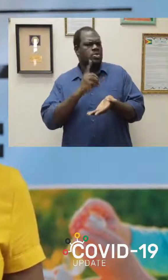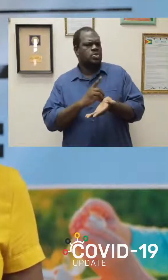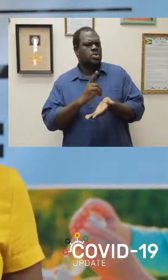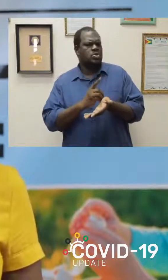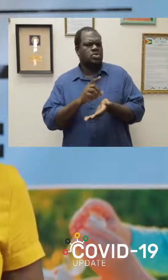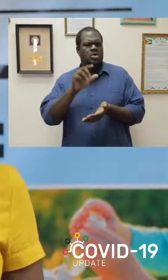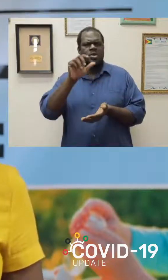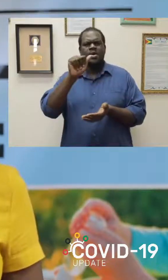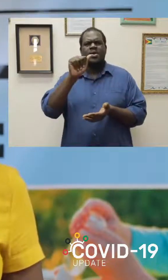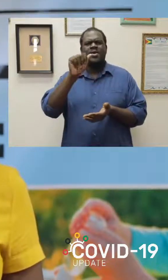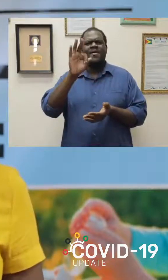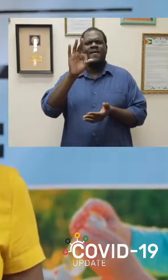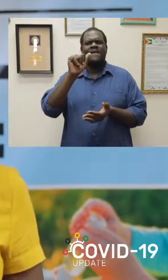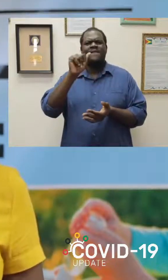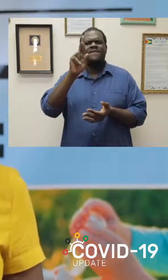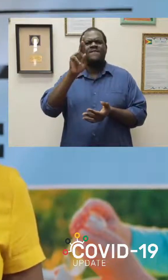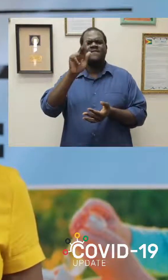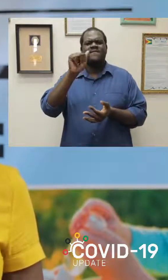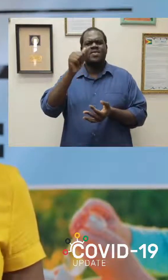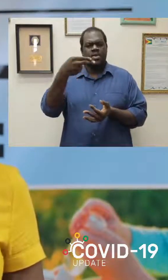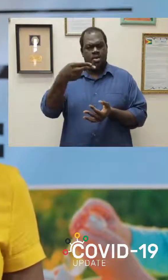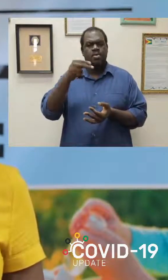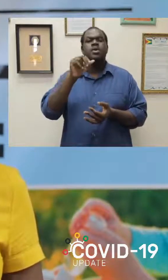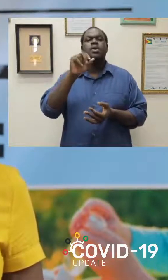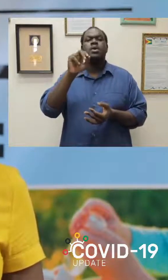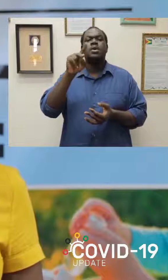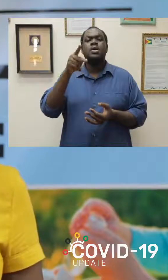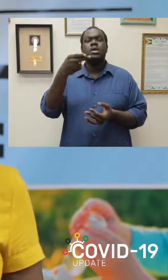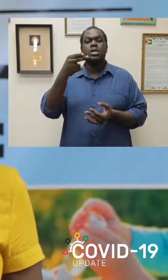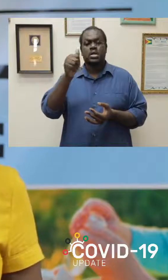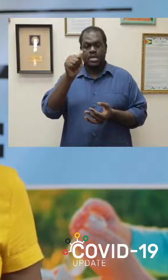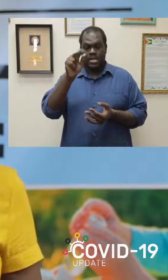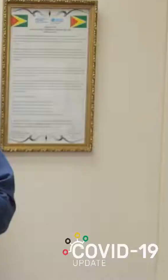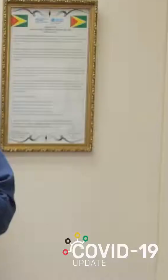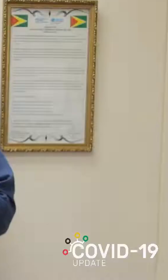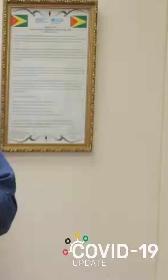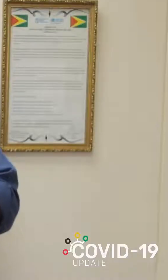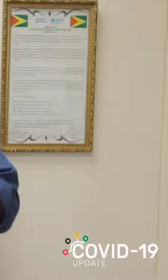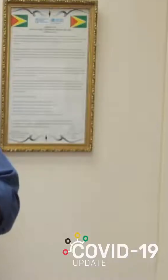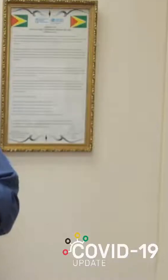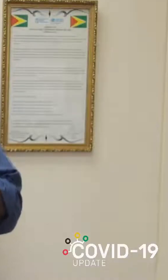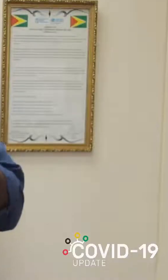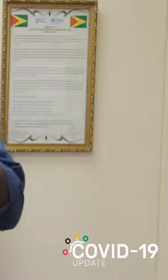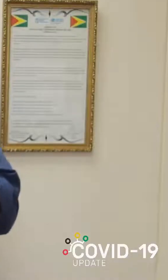Number 2, Pomeroon Supernam. Here is Dr. Khan.